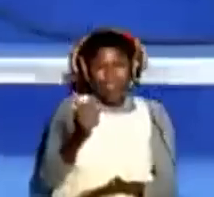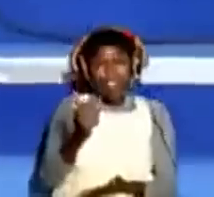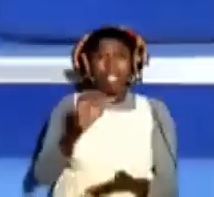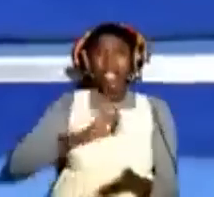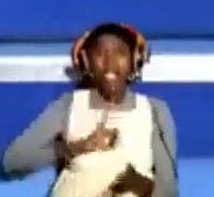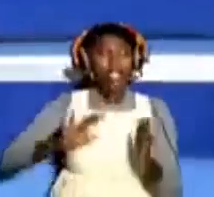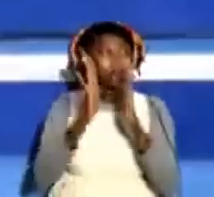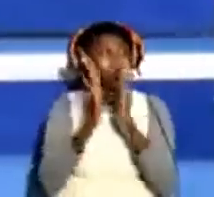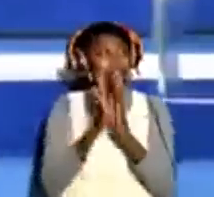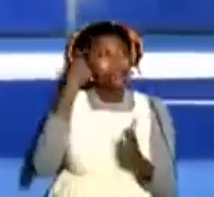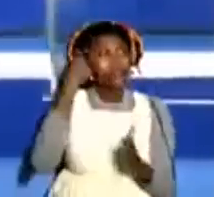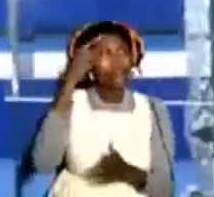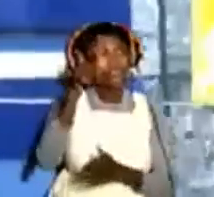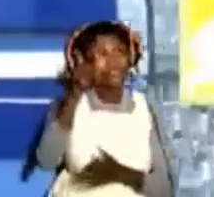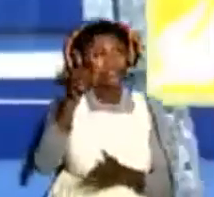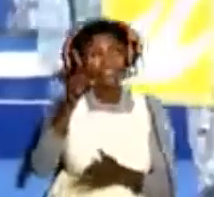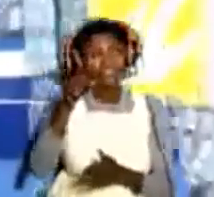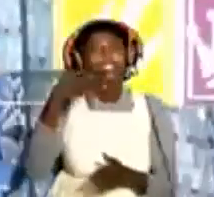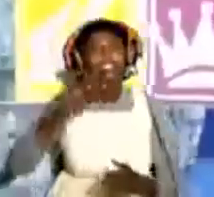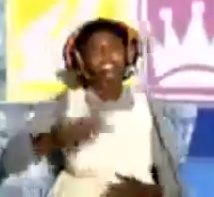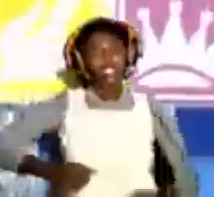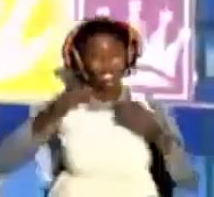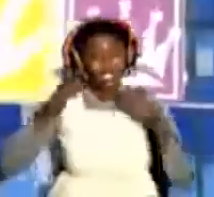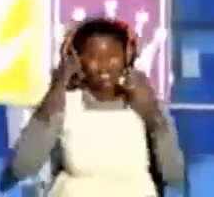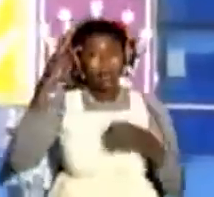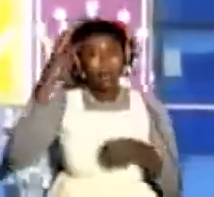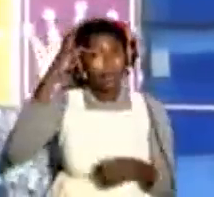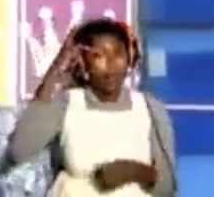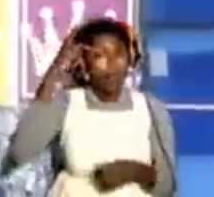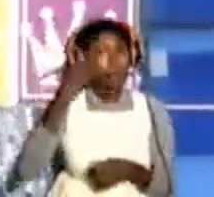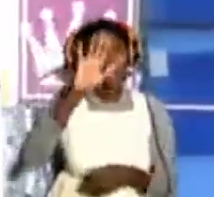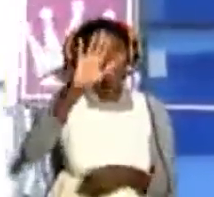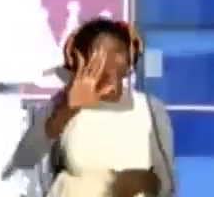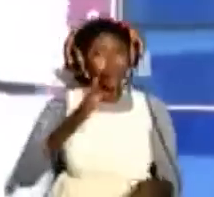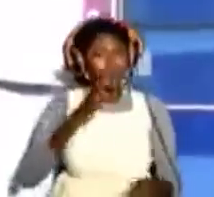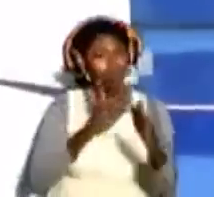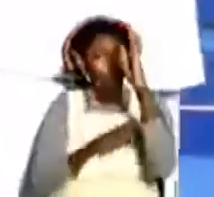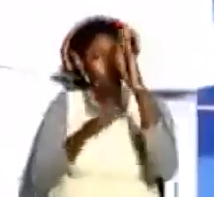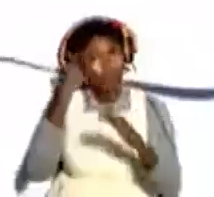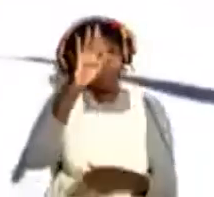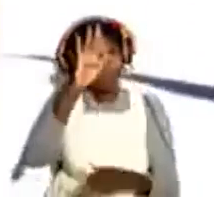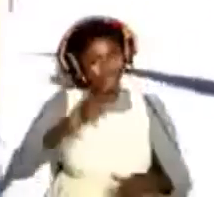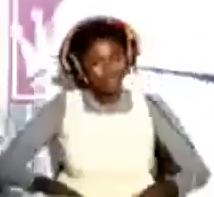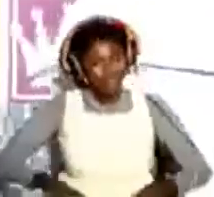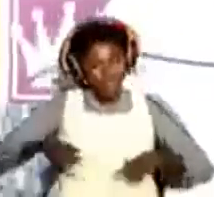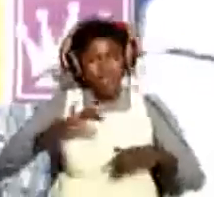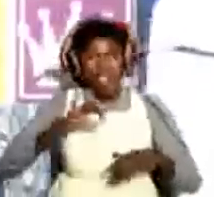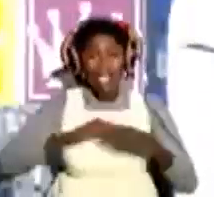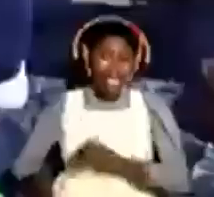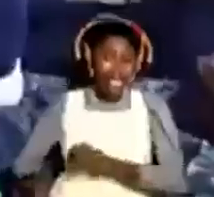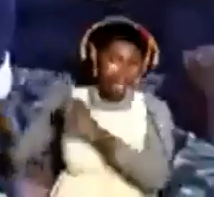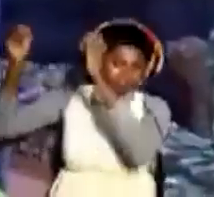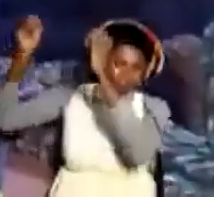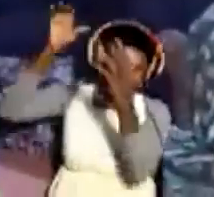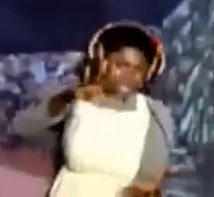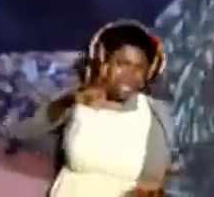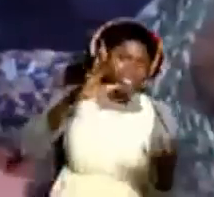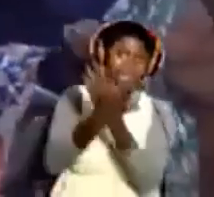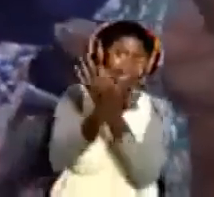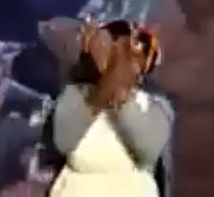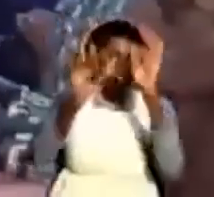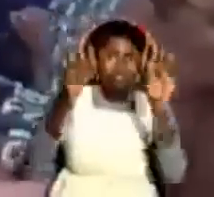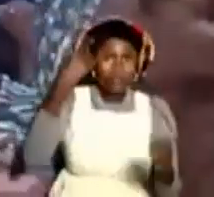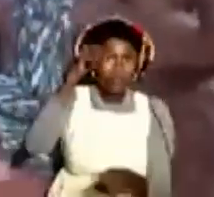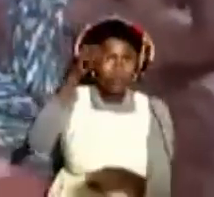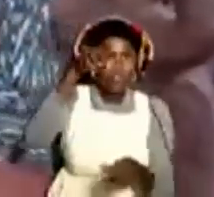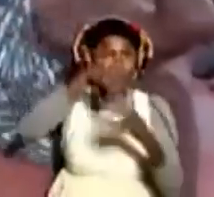I pray for you. The purpose of God for your life, I release it and I let it loose